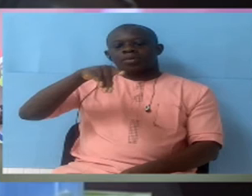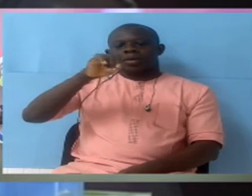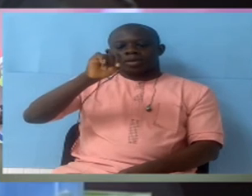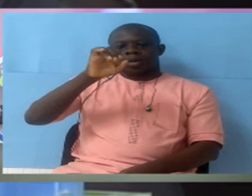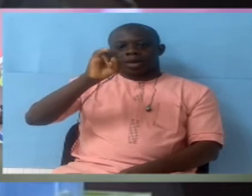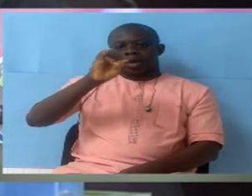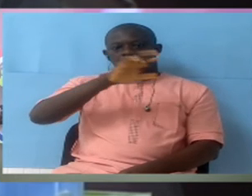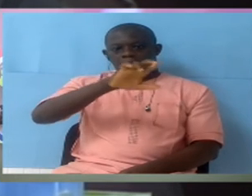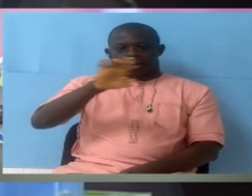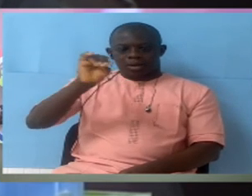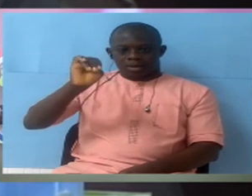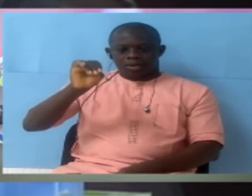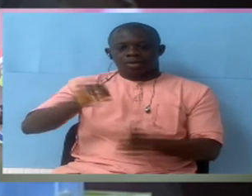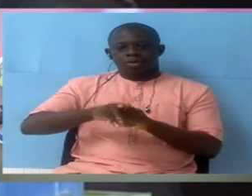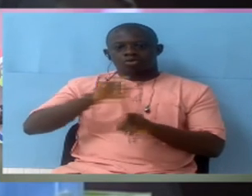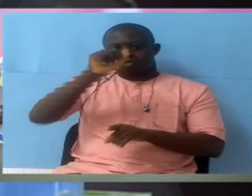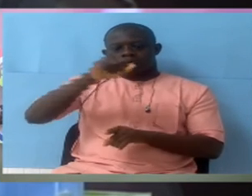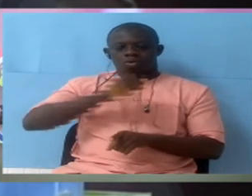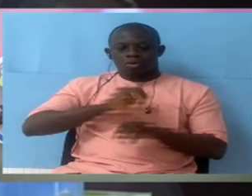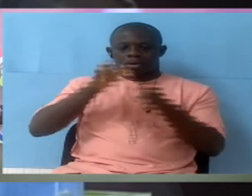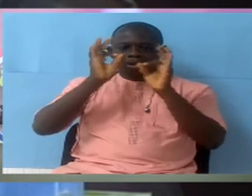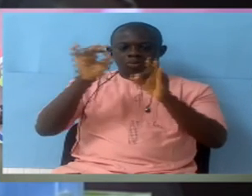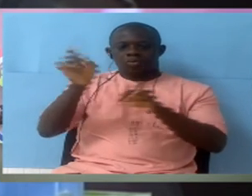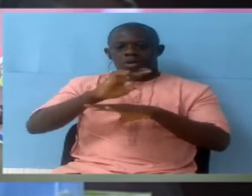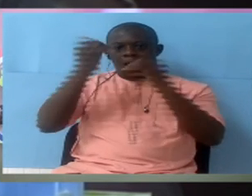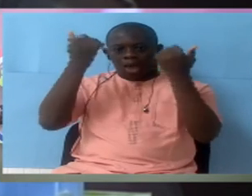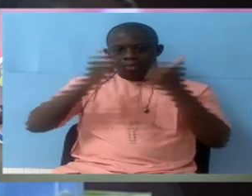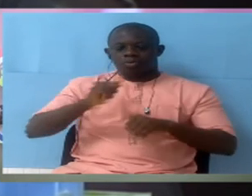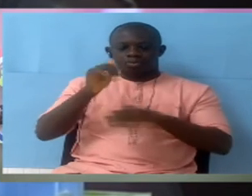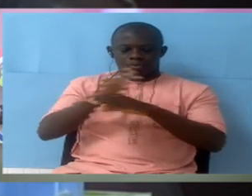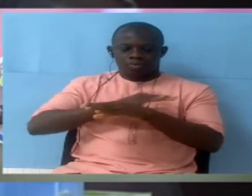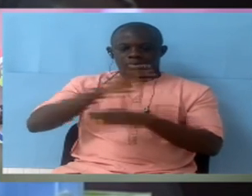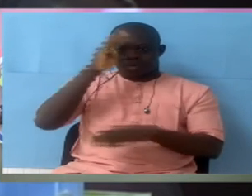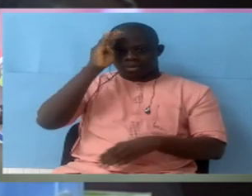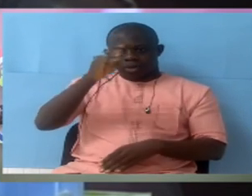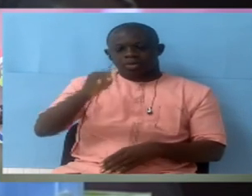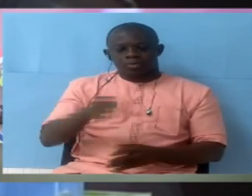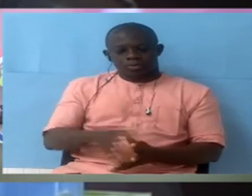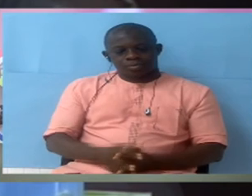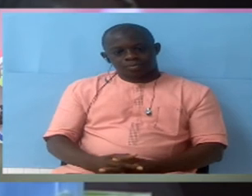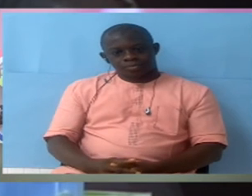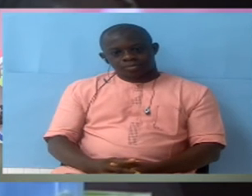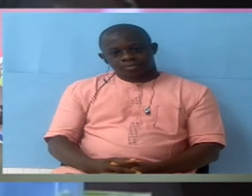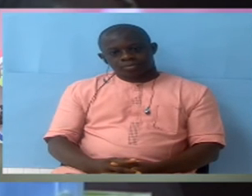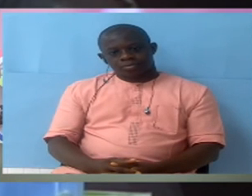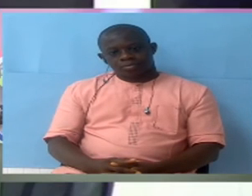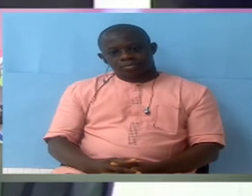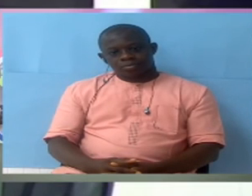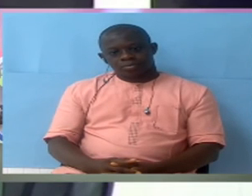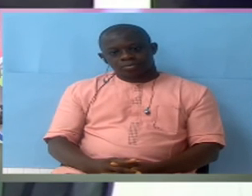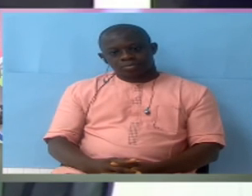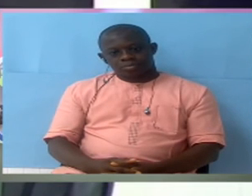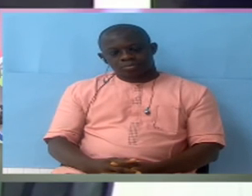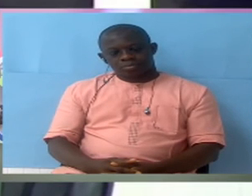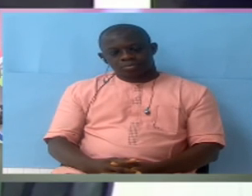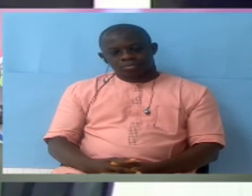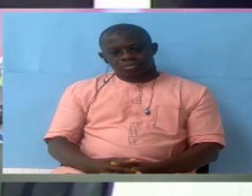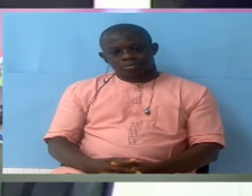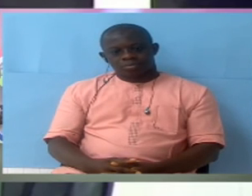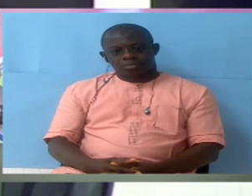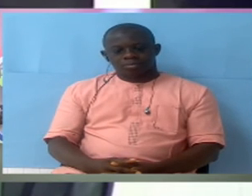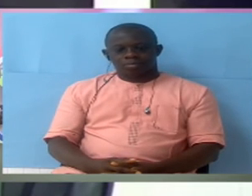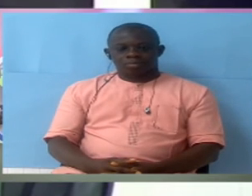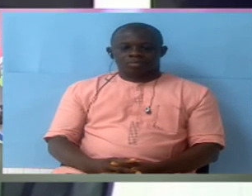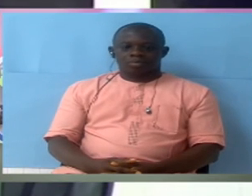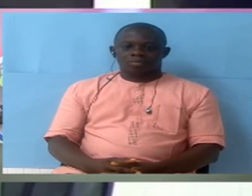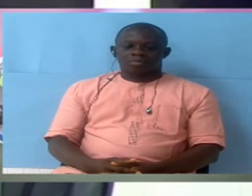for your testimony. Thank you, sir. Jerejef Lieutenant Pierre Mendy, li nga ñëw pour joxe sa